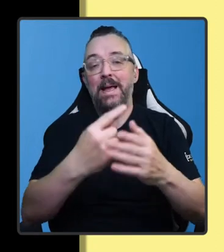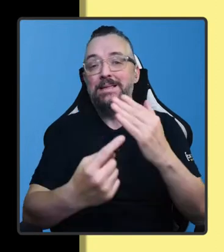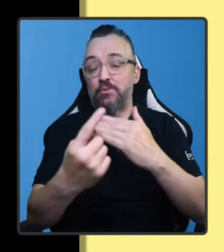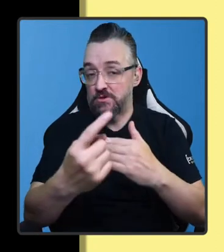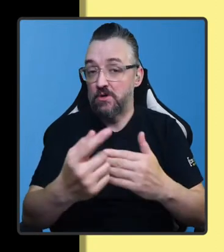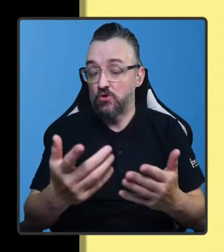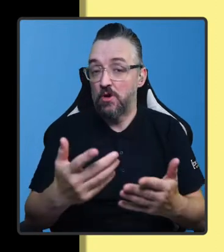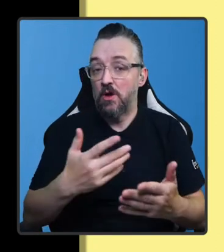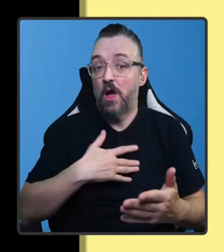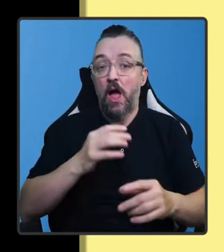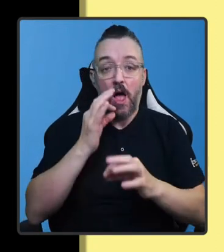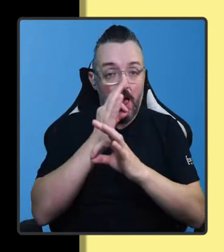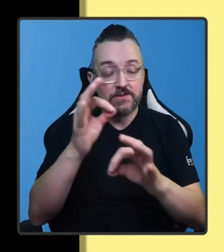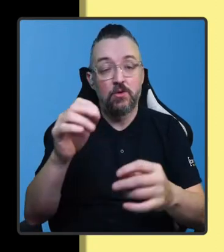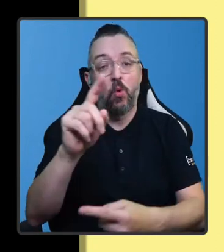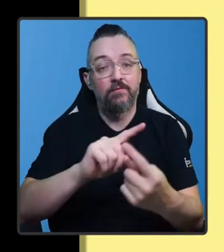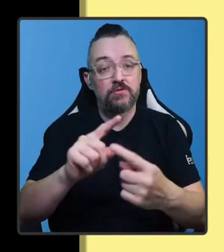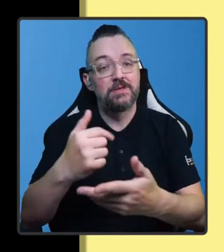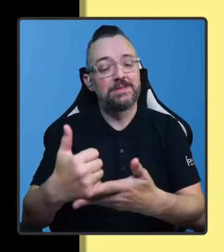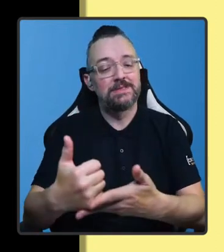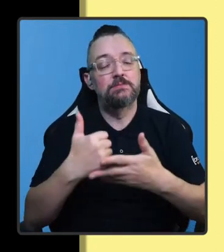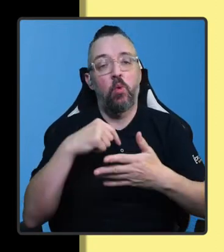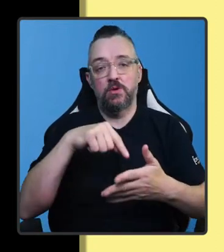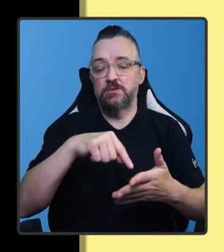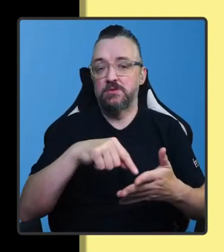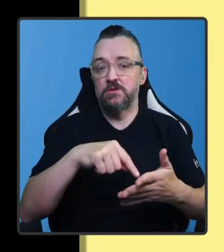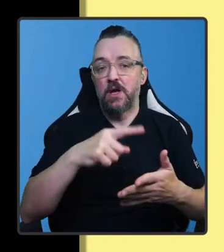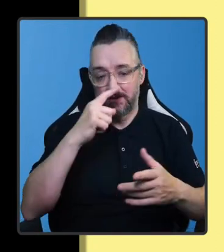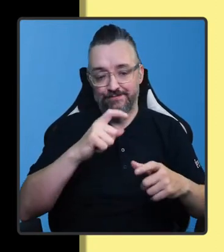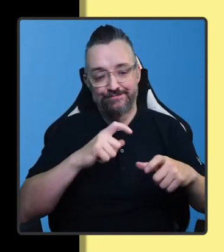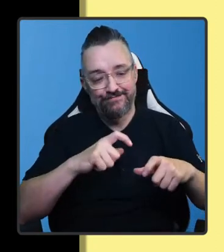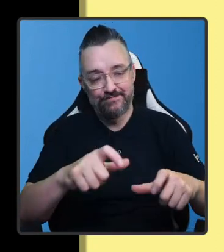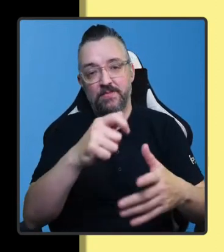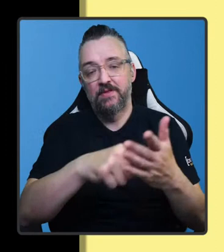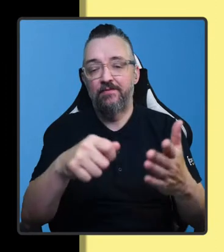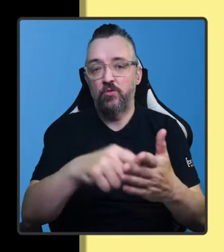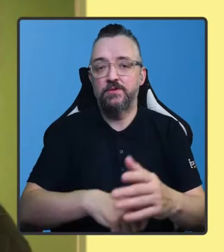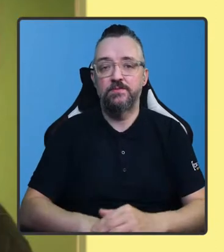ask you to support this resolution and urge you to carry that vote.